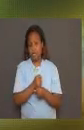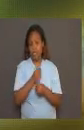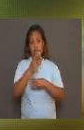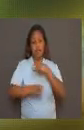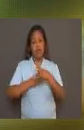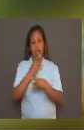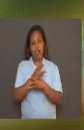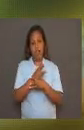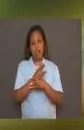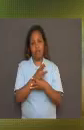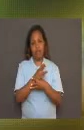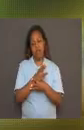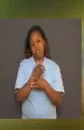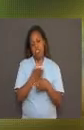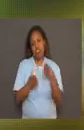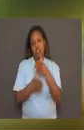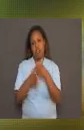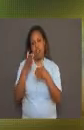the world stage.